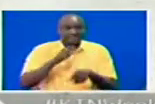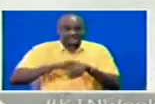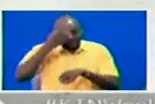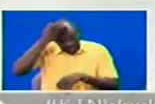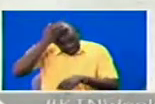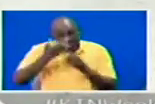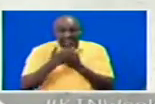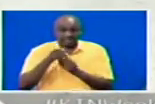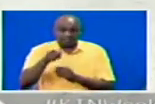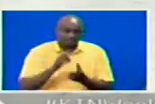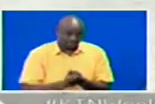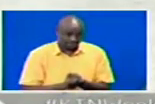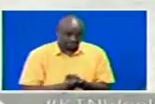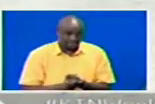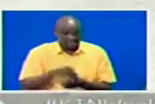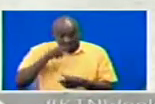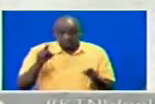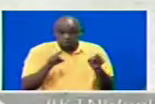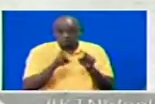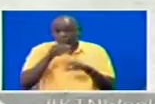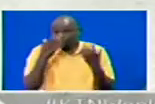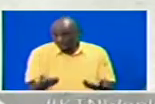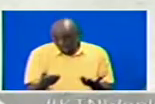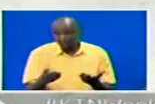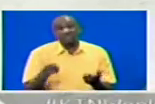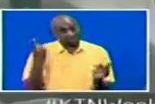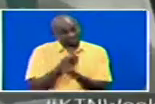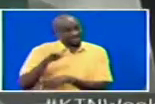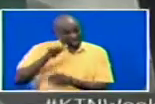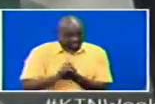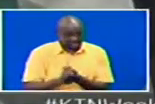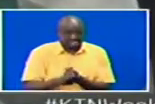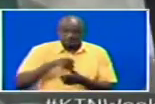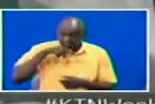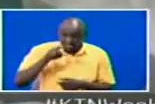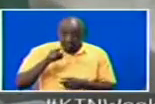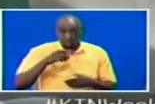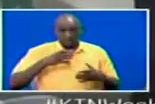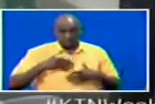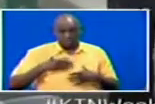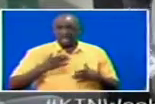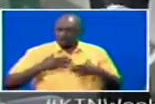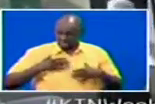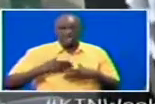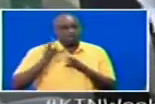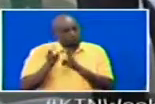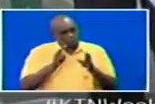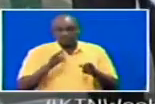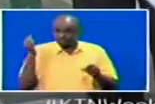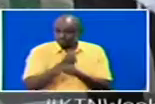him. He also comes from Kalelekol. His wasted body has affected his normal